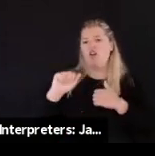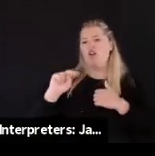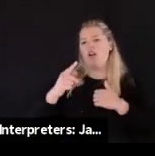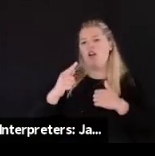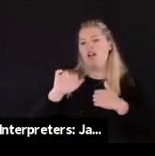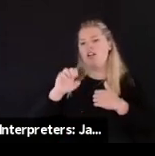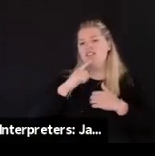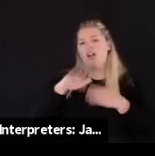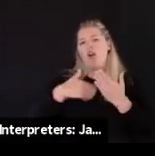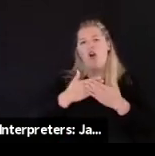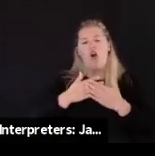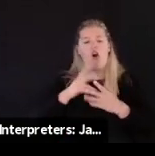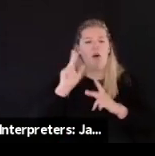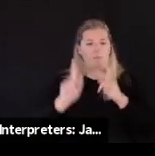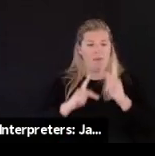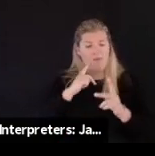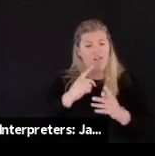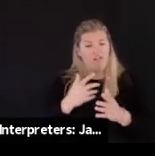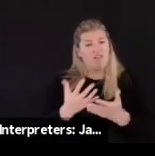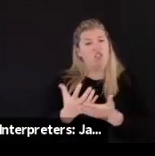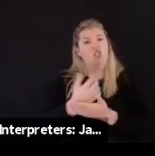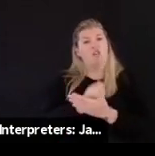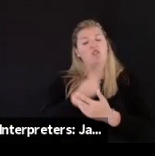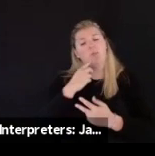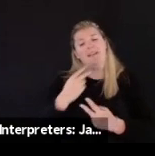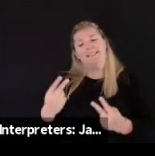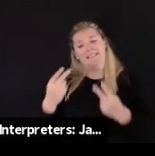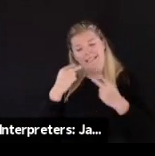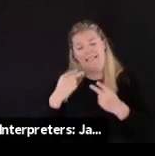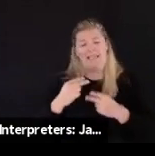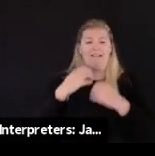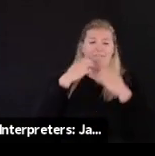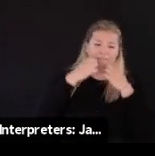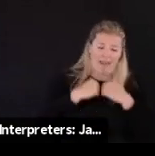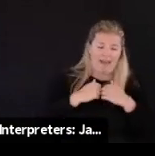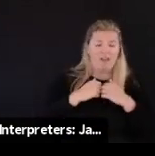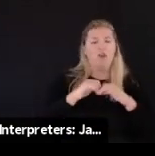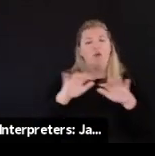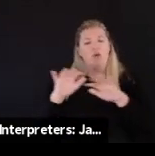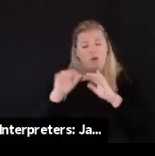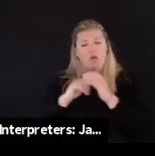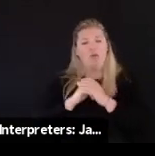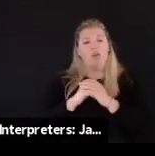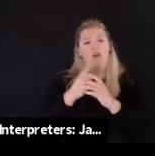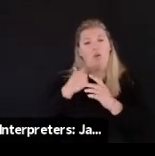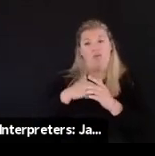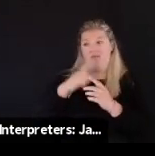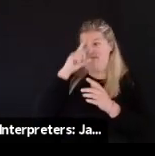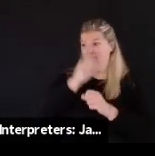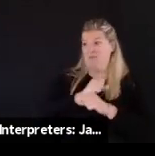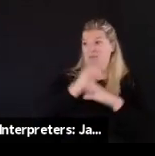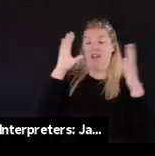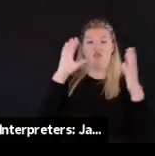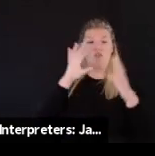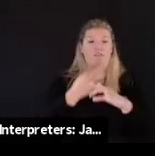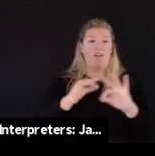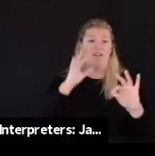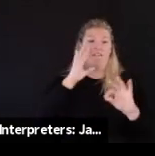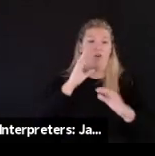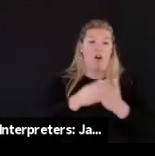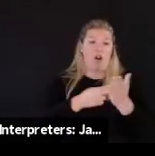seen, valued. We all want and need love. If we approach each other in this manner, then imagine the freedom of honesty and vulnerability we could see